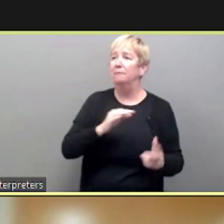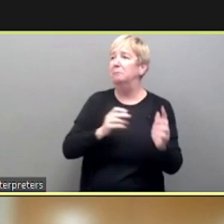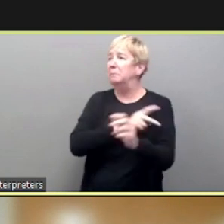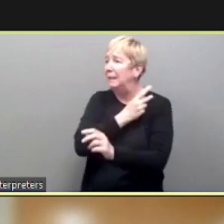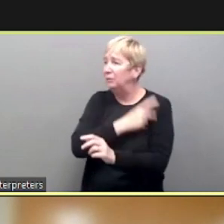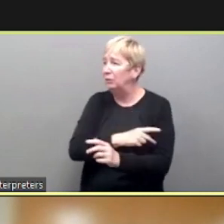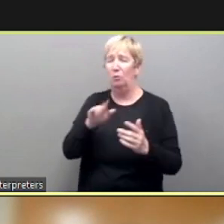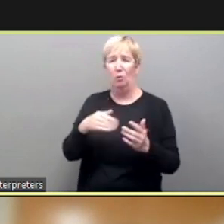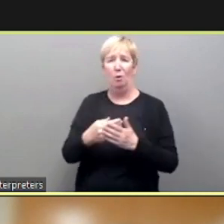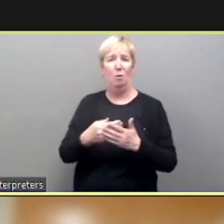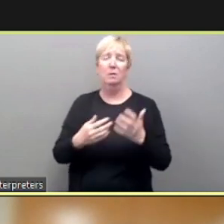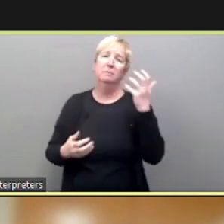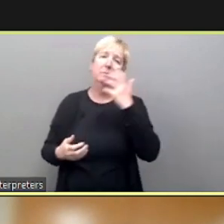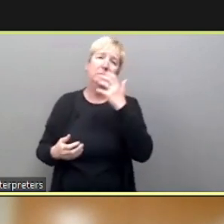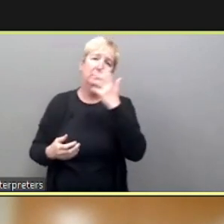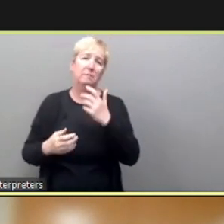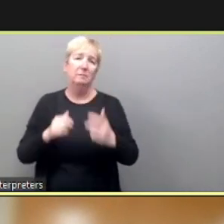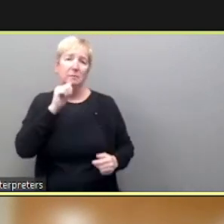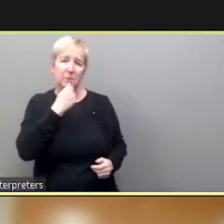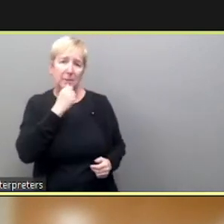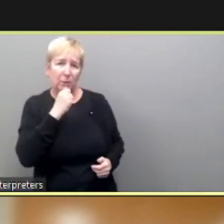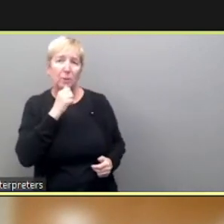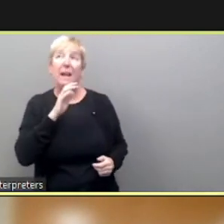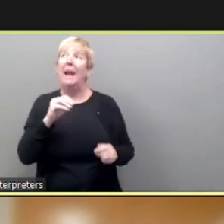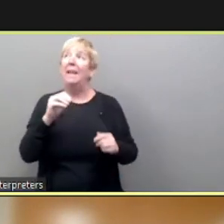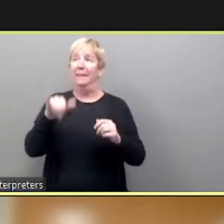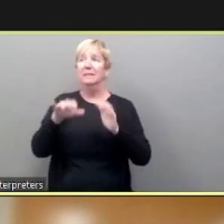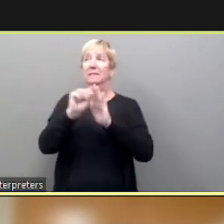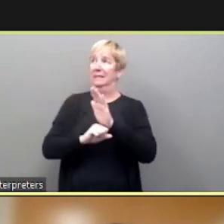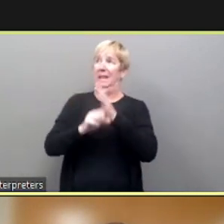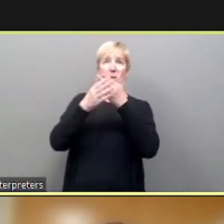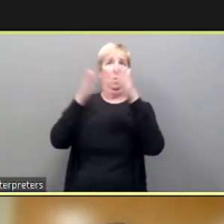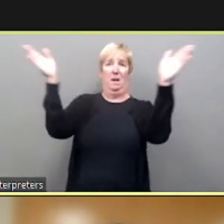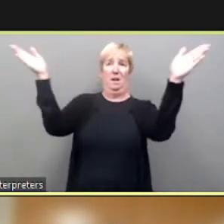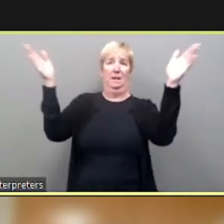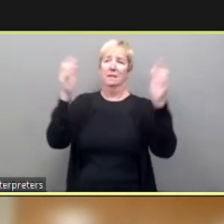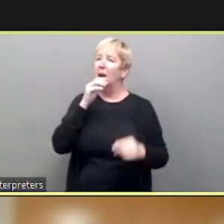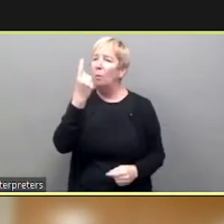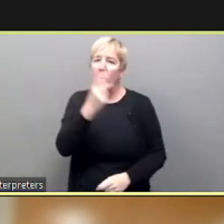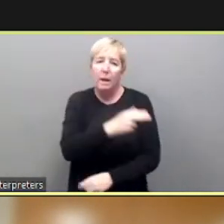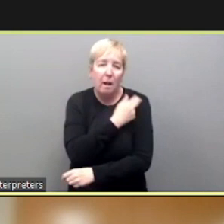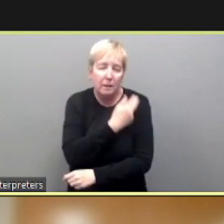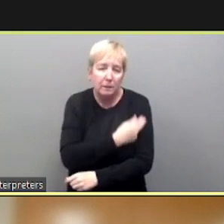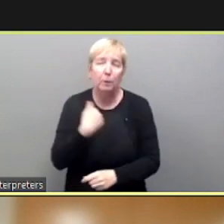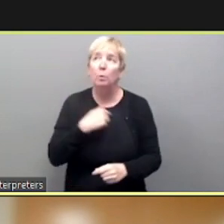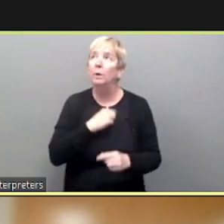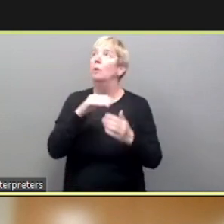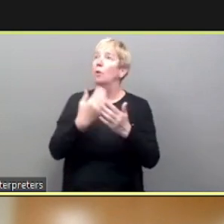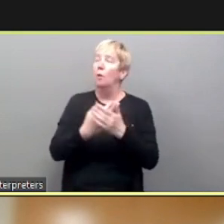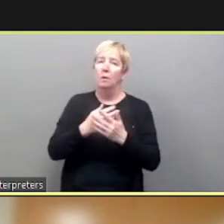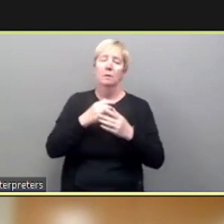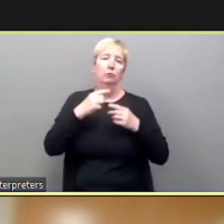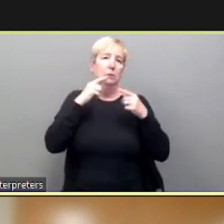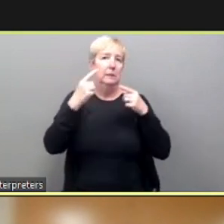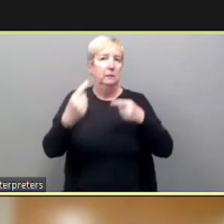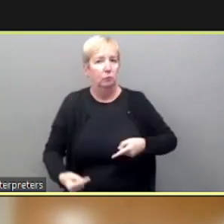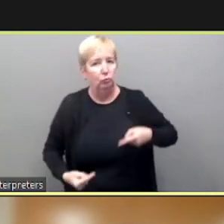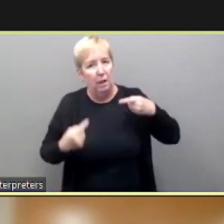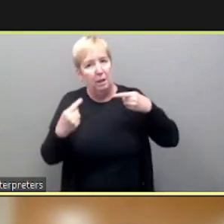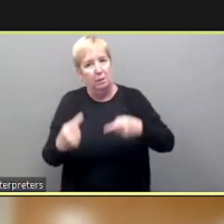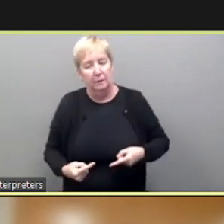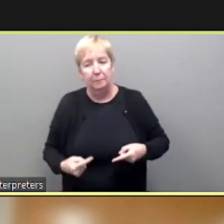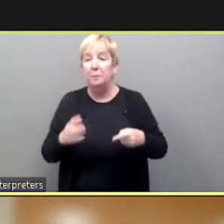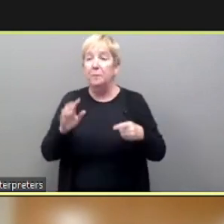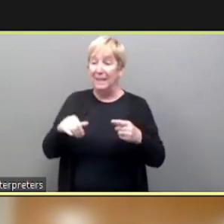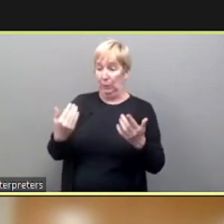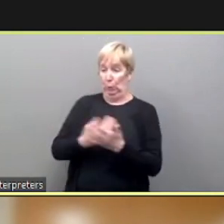one hospital, but is a statewide struggle. And as Secretary Scrace mentioned, this surge is different this time.